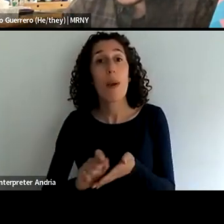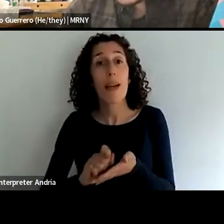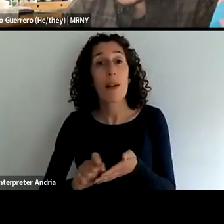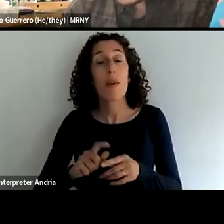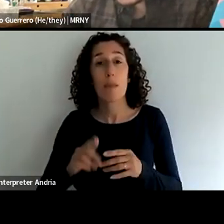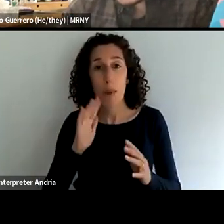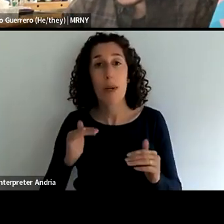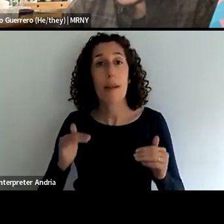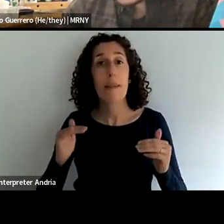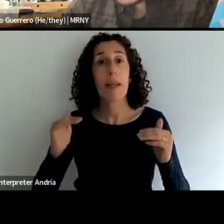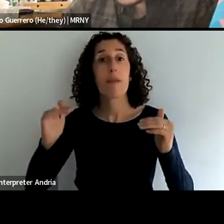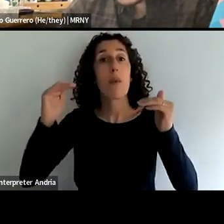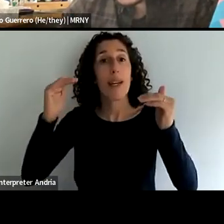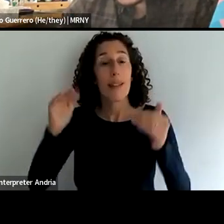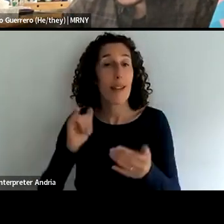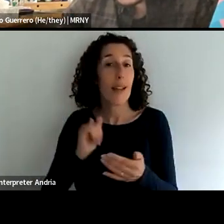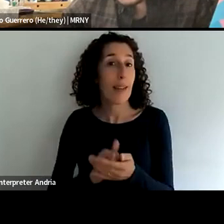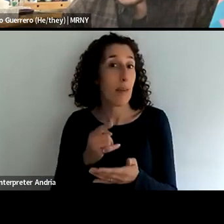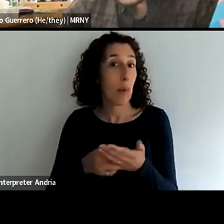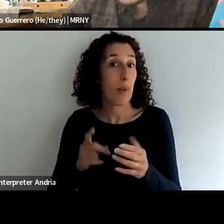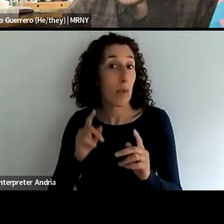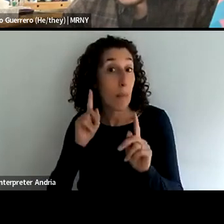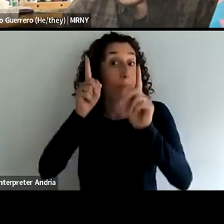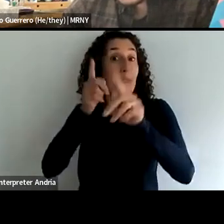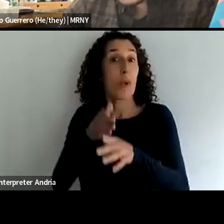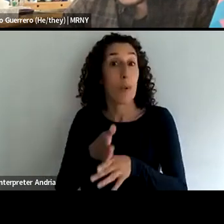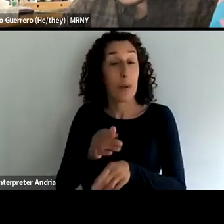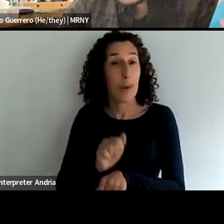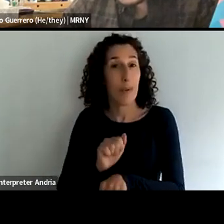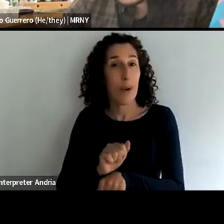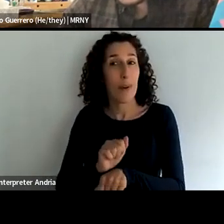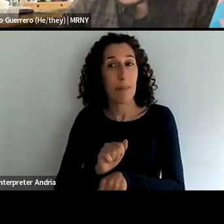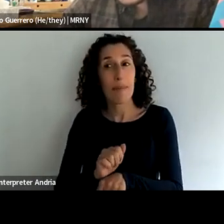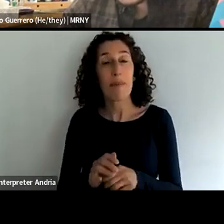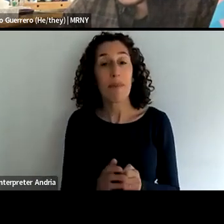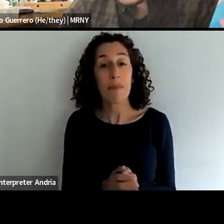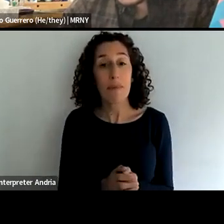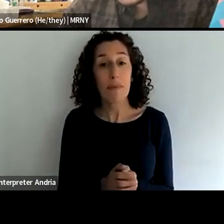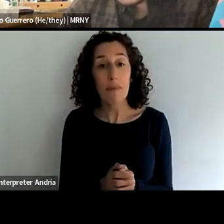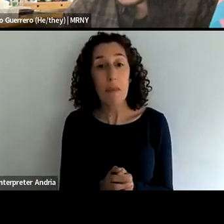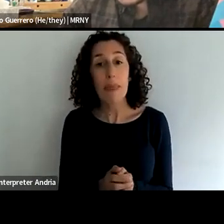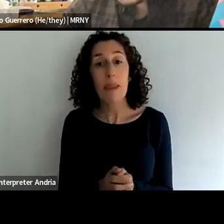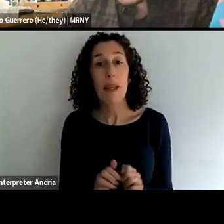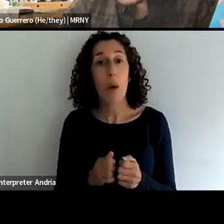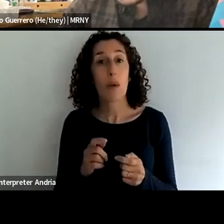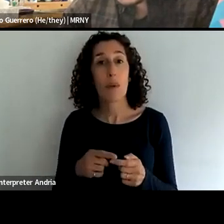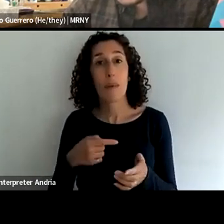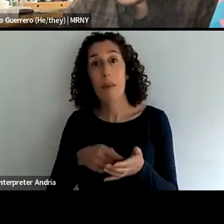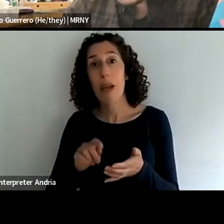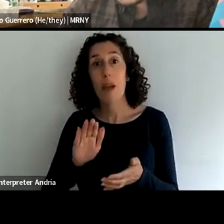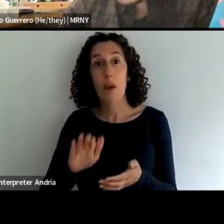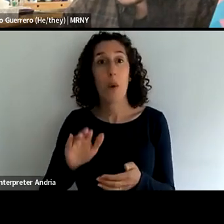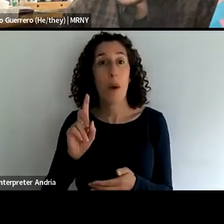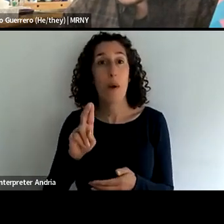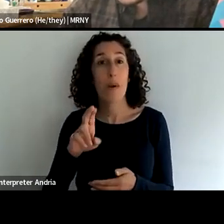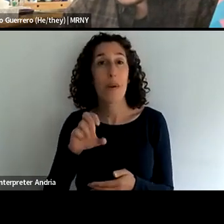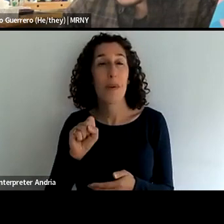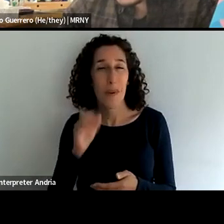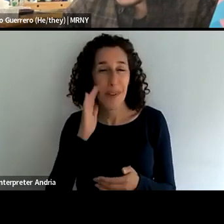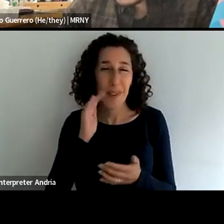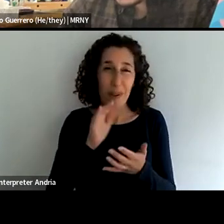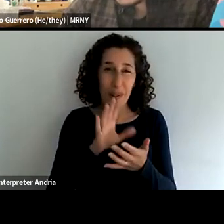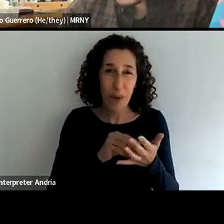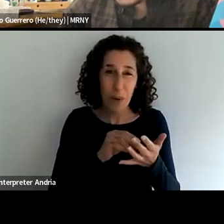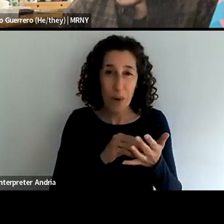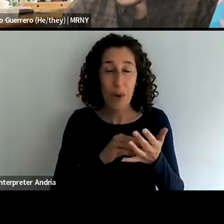ranks, because ultimately that's what one has to do in this business is, pay your dues, get on TV shows, learn the craft, learn the